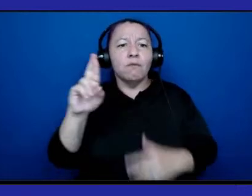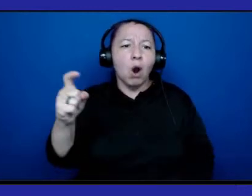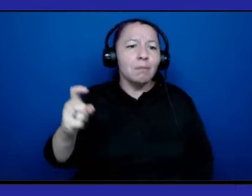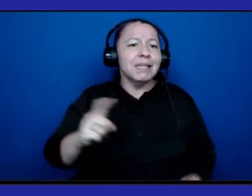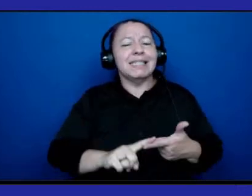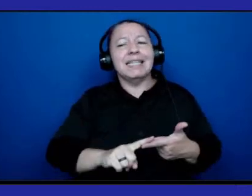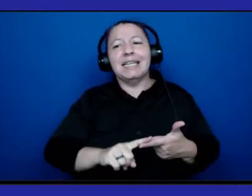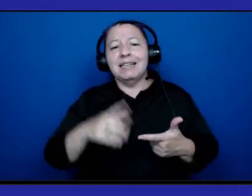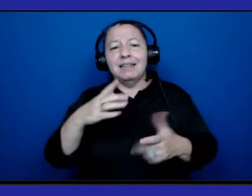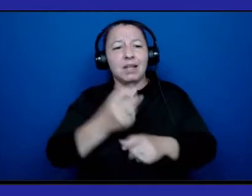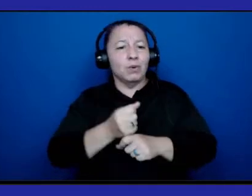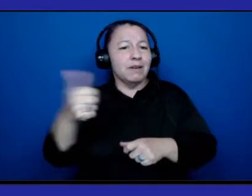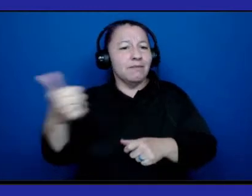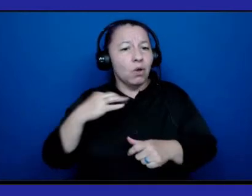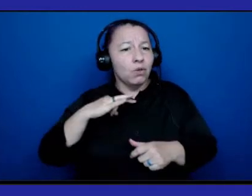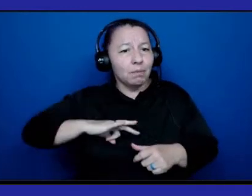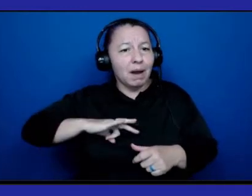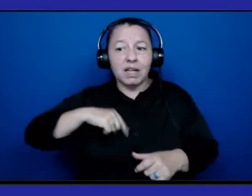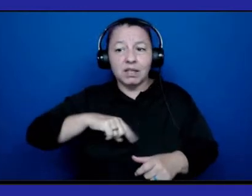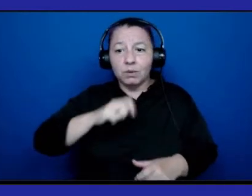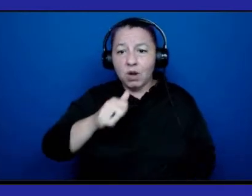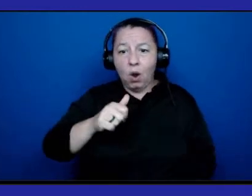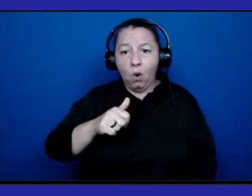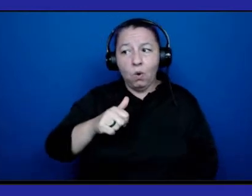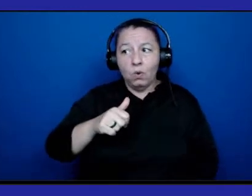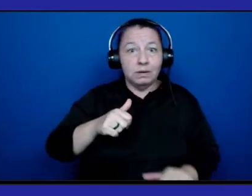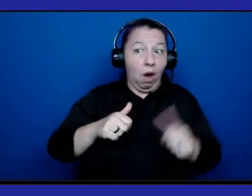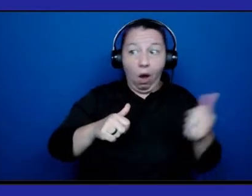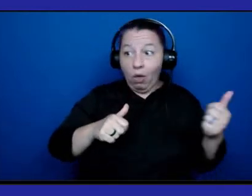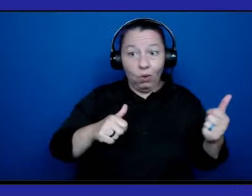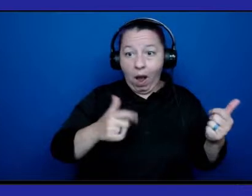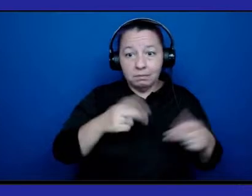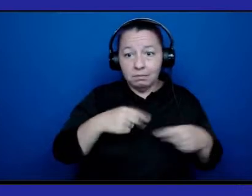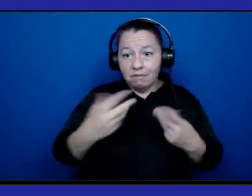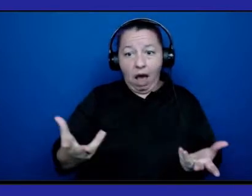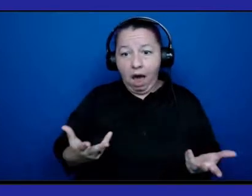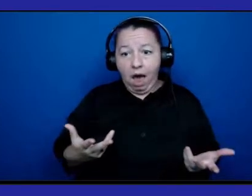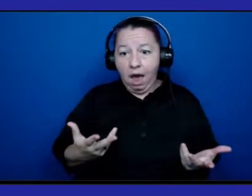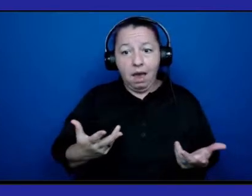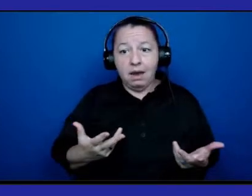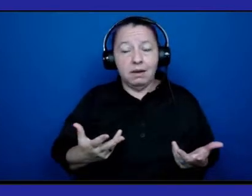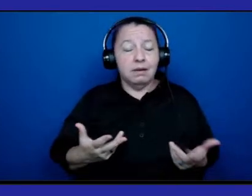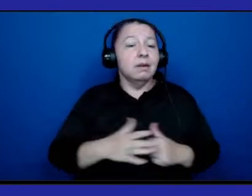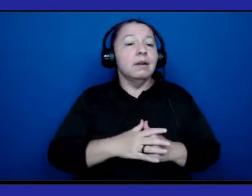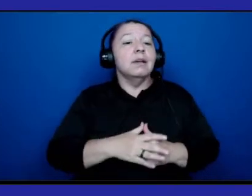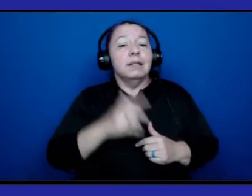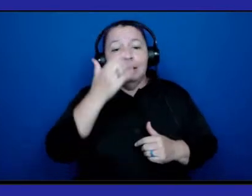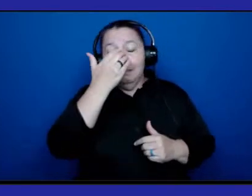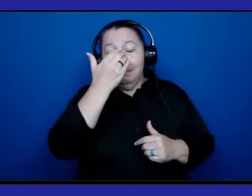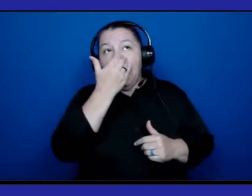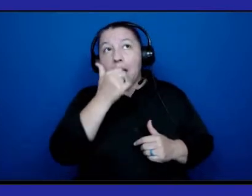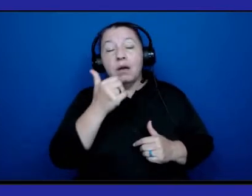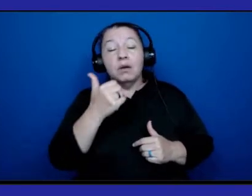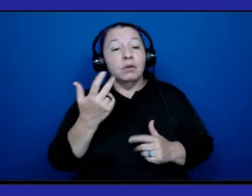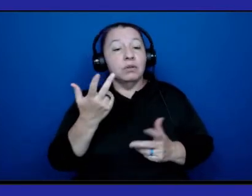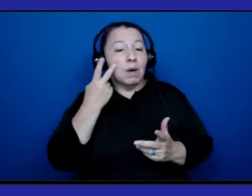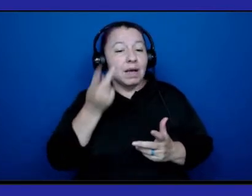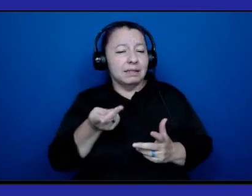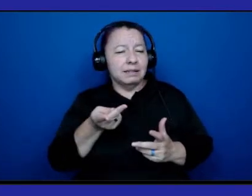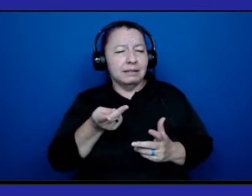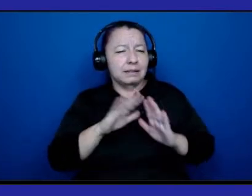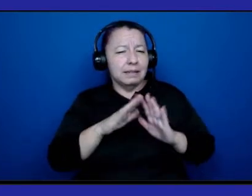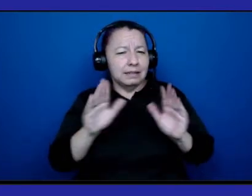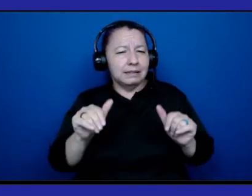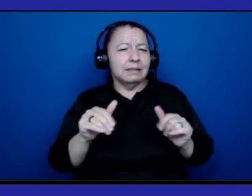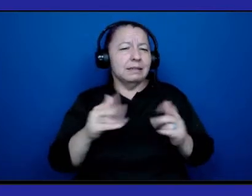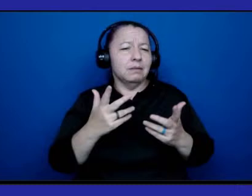benefits that we don't otherwise provide. So what I see it is we went to a system where pretty much, you just go